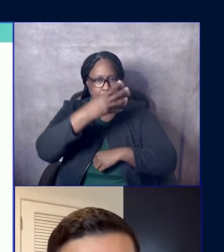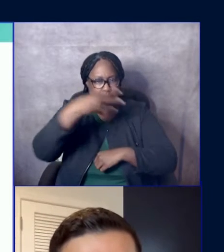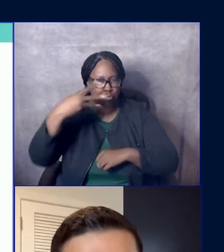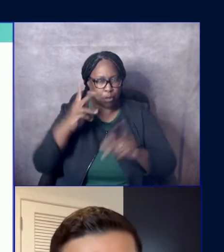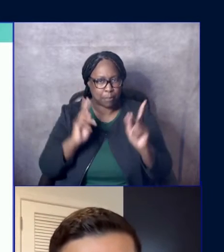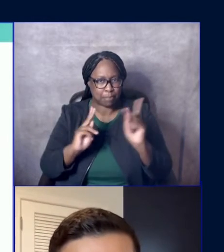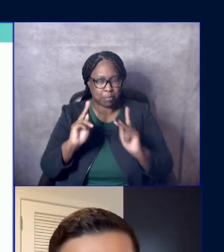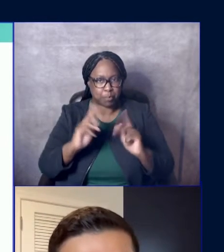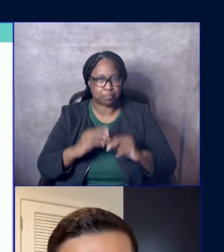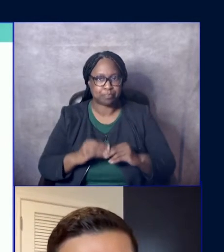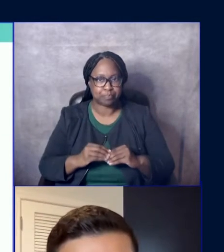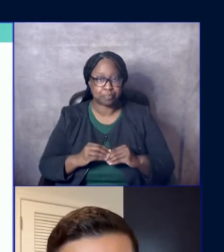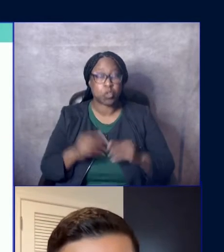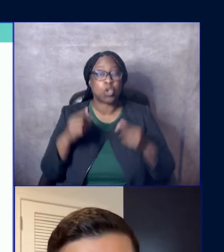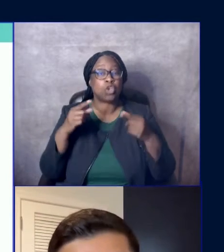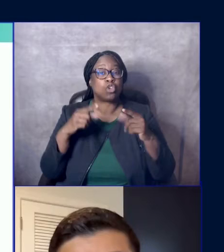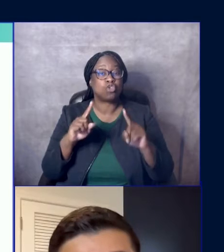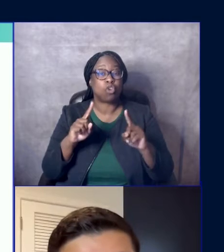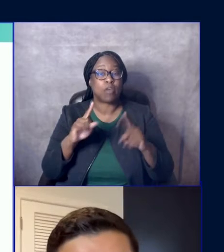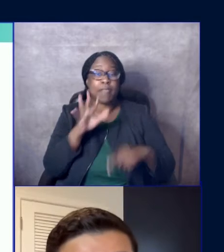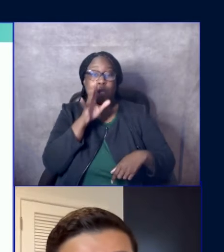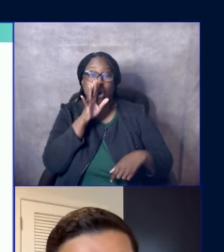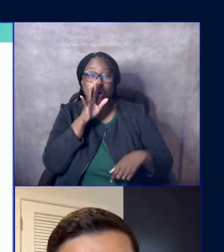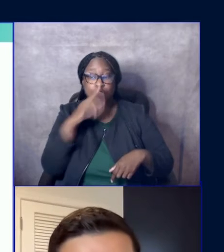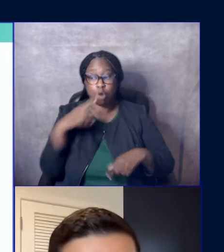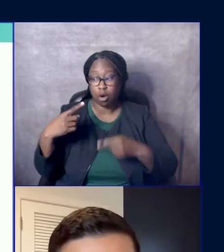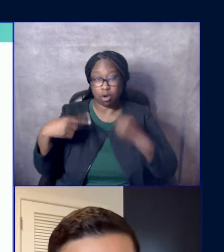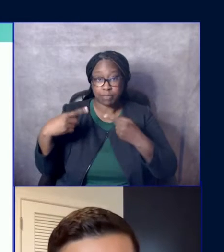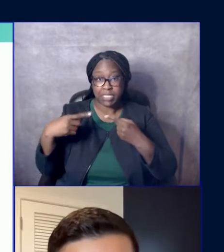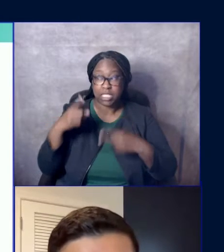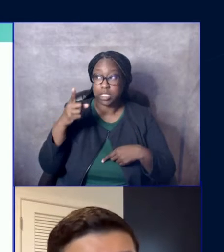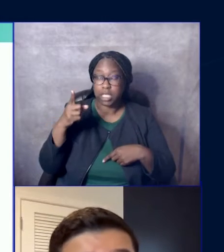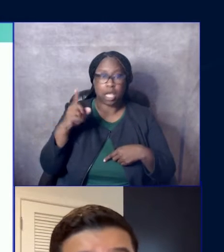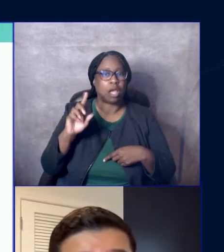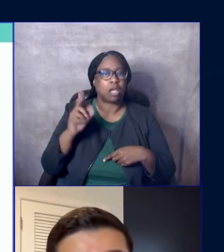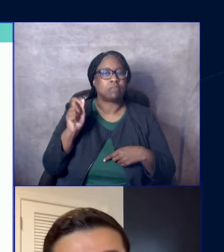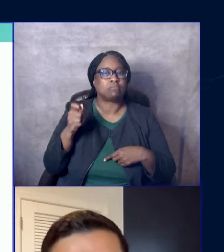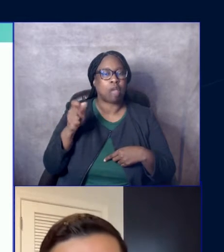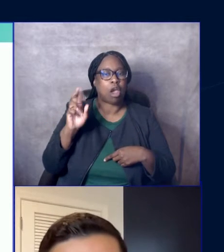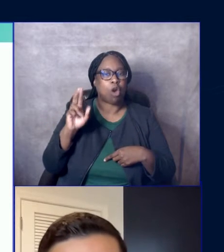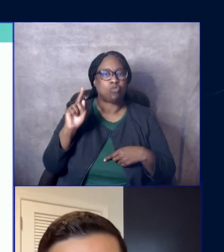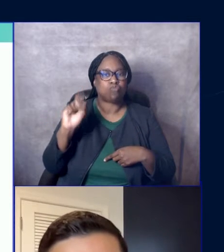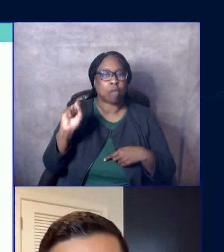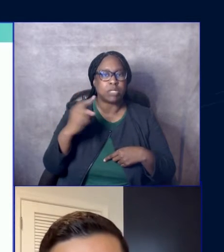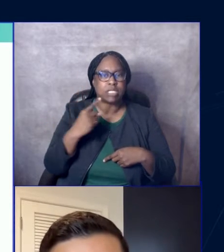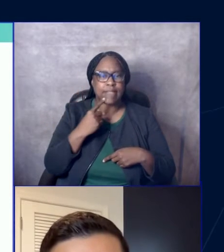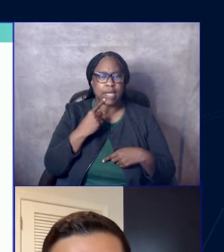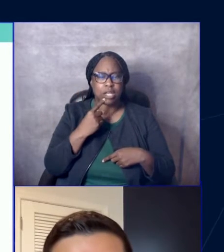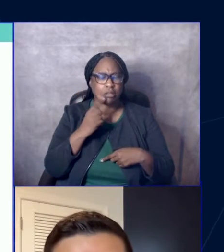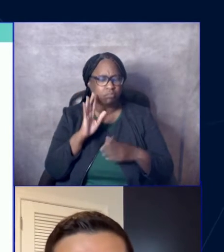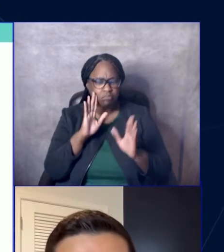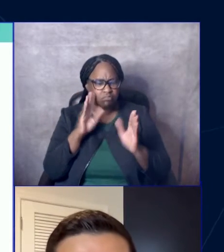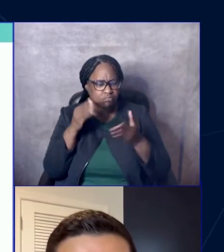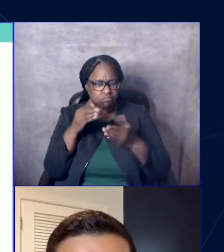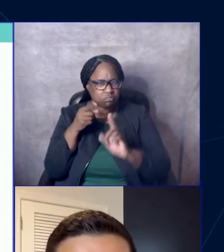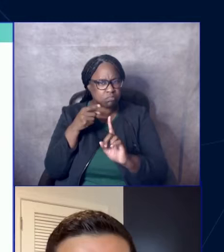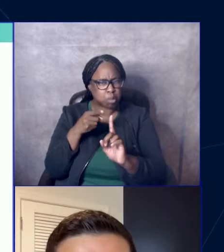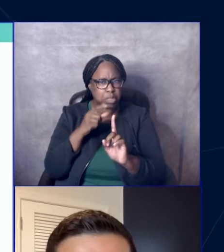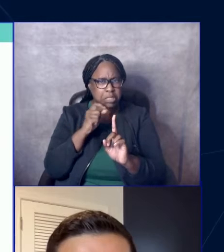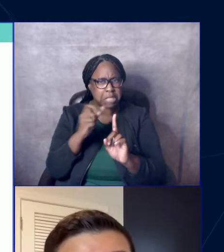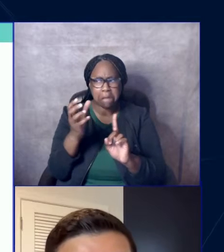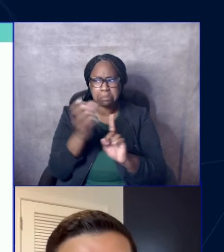when during oral arguments, Roberts said that this was not about deportation. It was just about work permits. And in